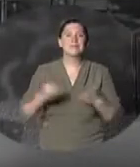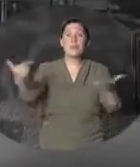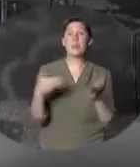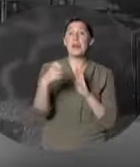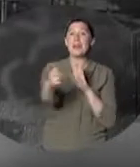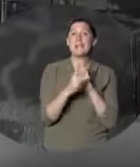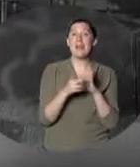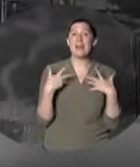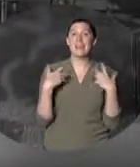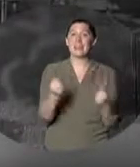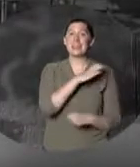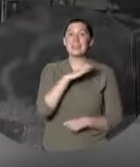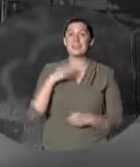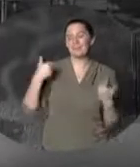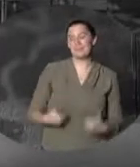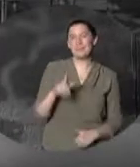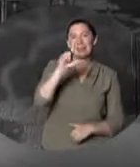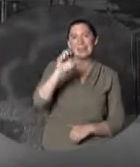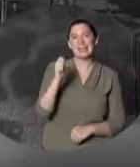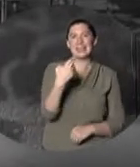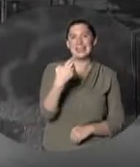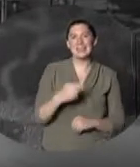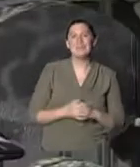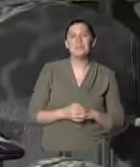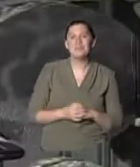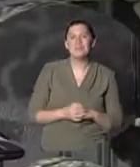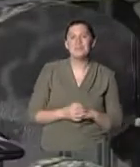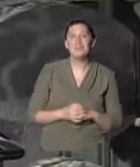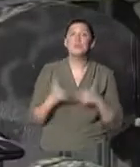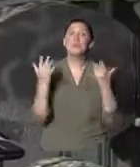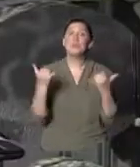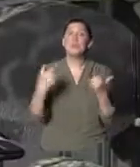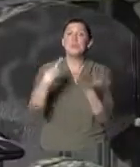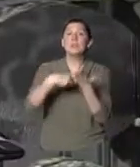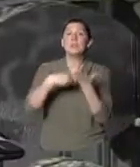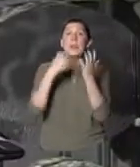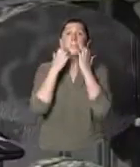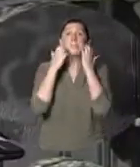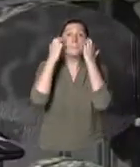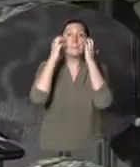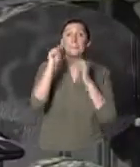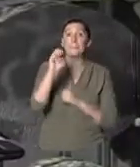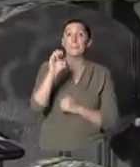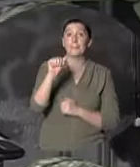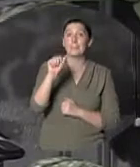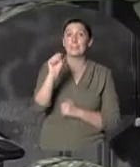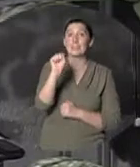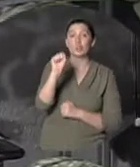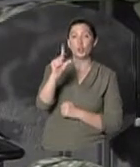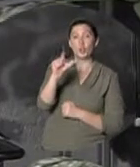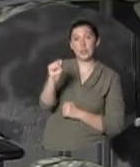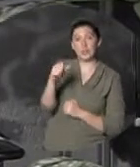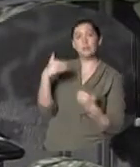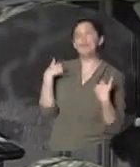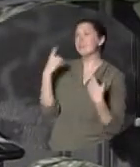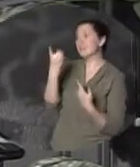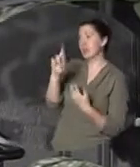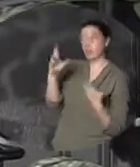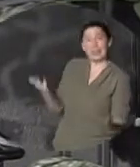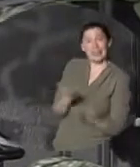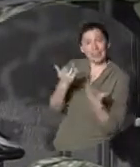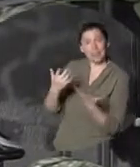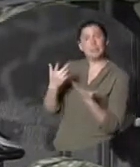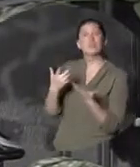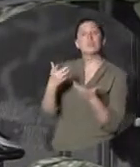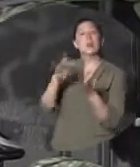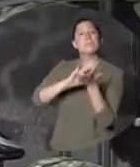Welcome back to Healthy Cleveland. I'm your host, Leah Longbrake. Today we're discussing measles. With us is Dr. Natalie Hinchcliffe, who is the medical director